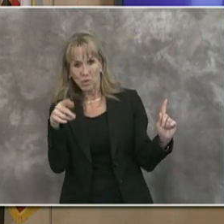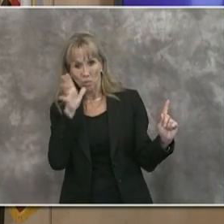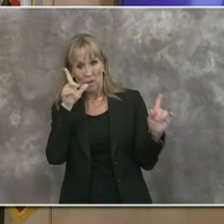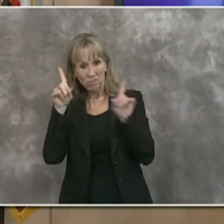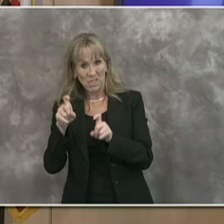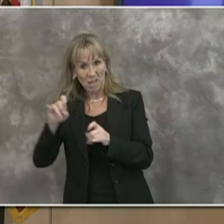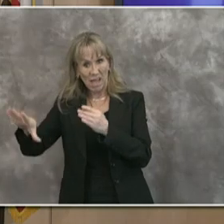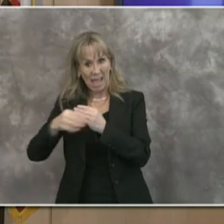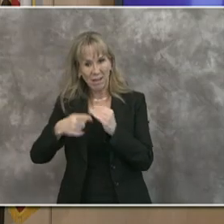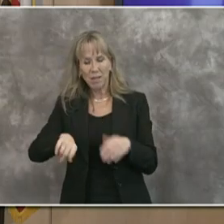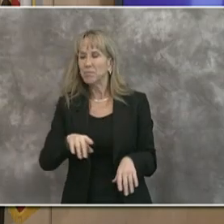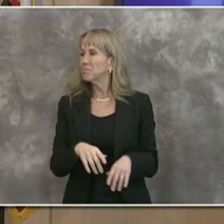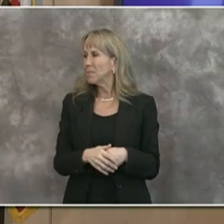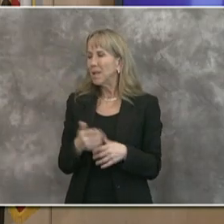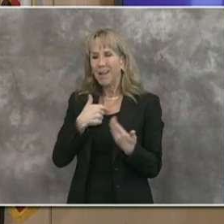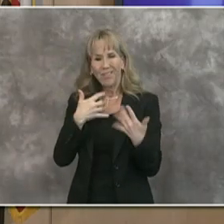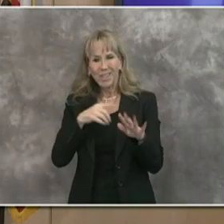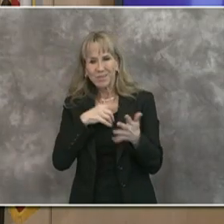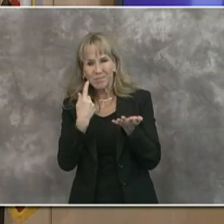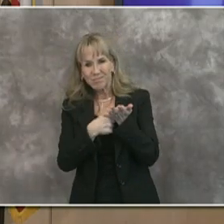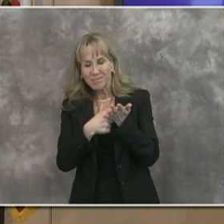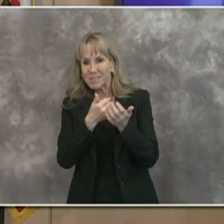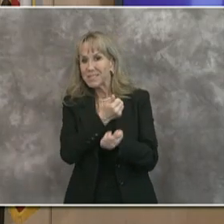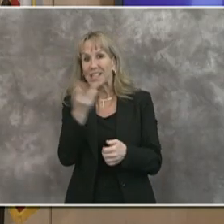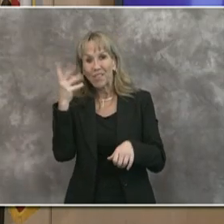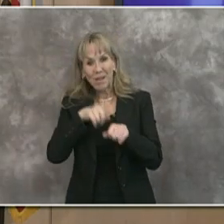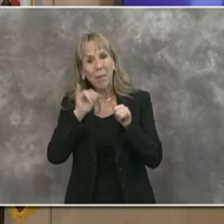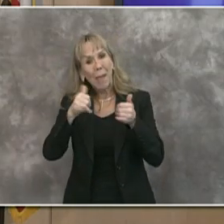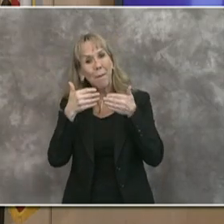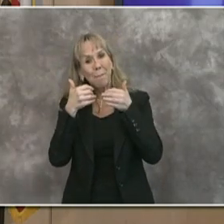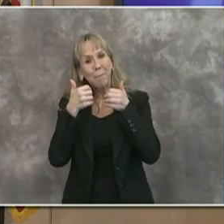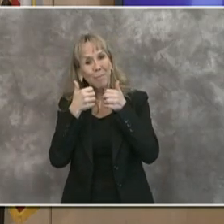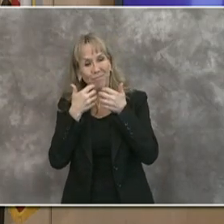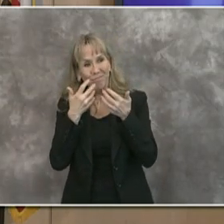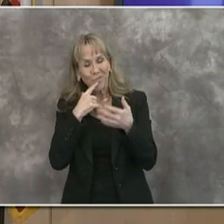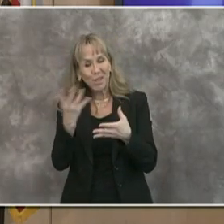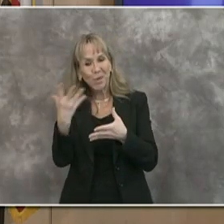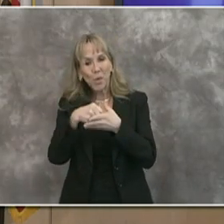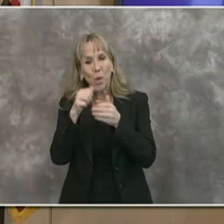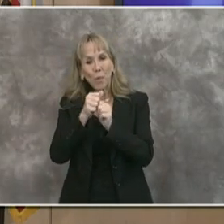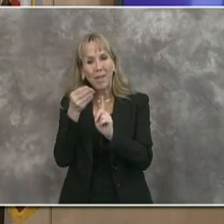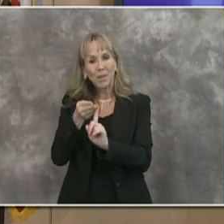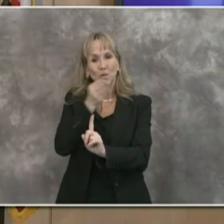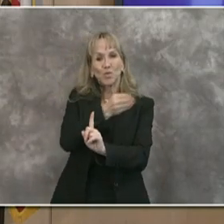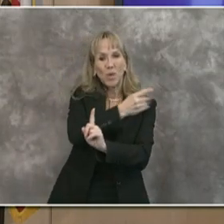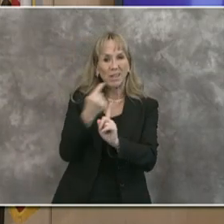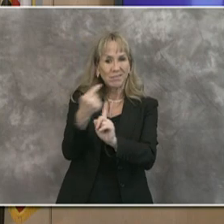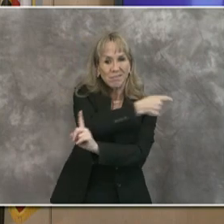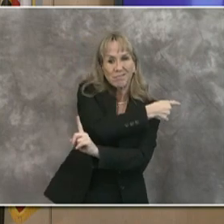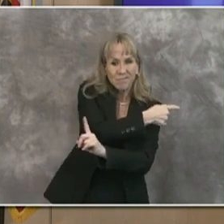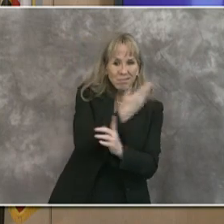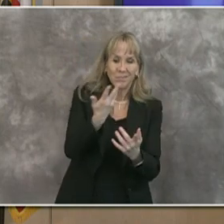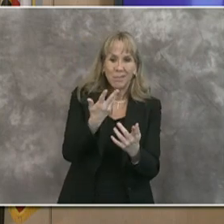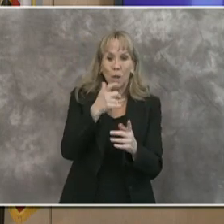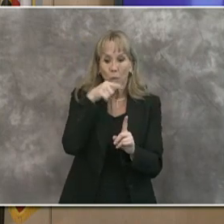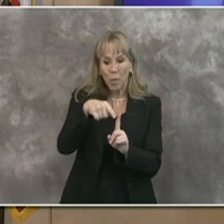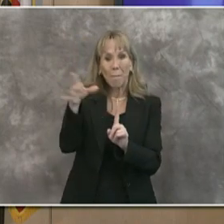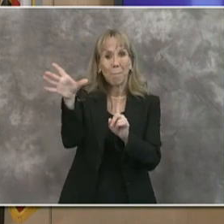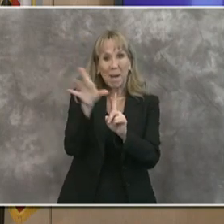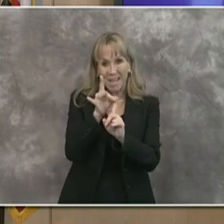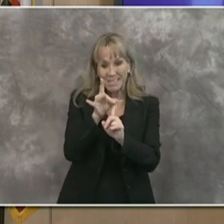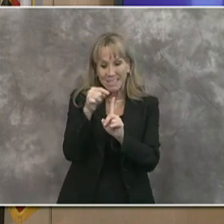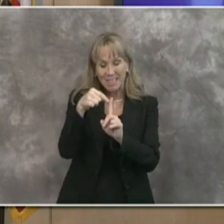I've talked about that multiple times. That's really a part of the tracing strategy. As you have those individuals who test positive and